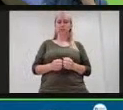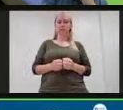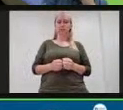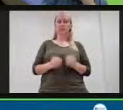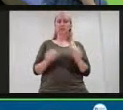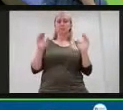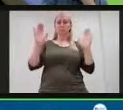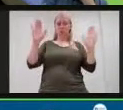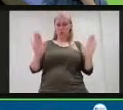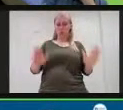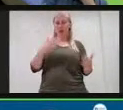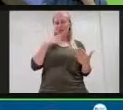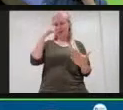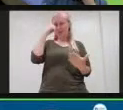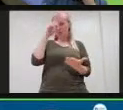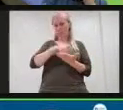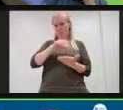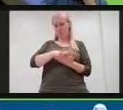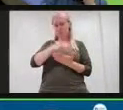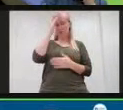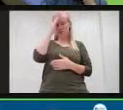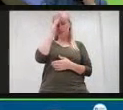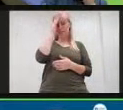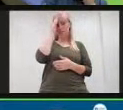Great, thank you for that.